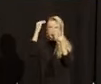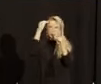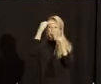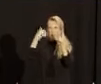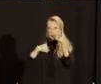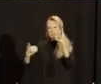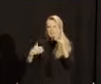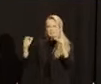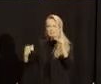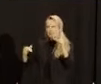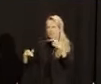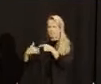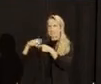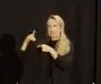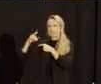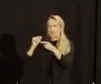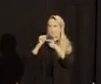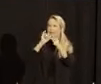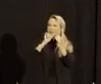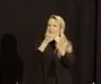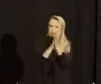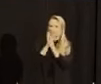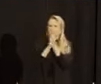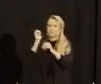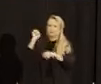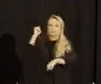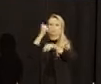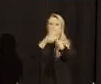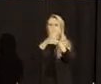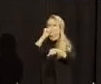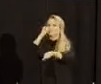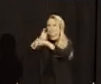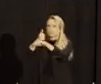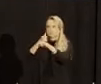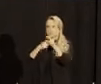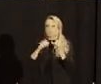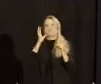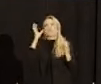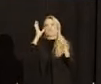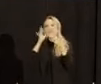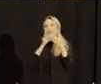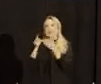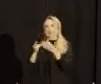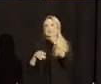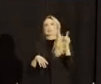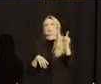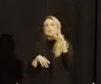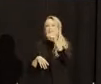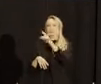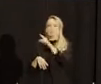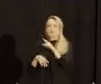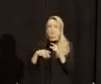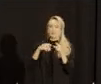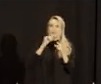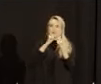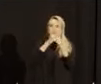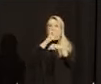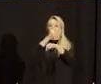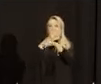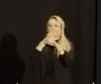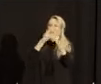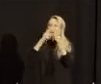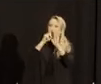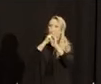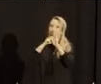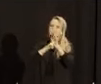that seeped into so many of the policies and community structures that disabled